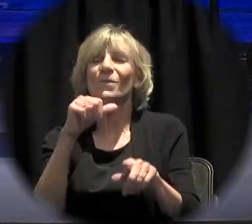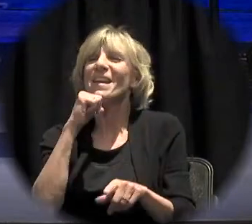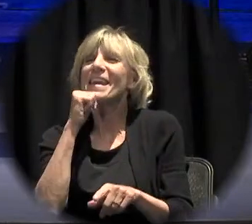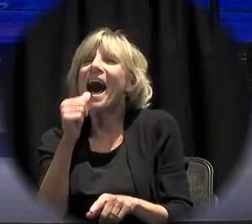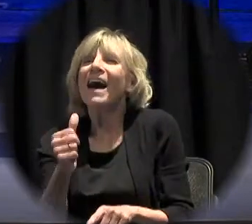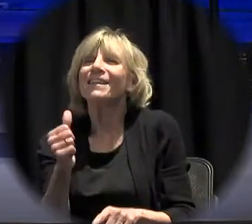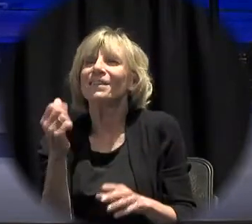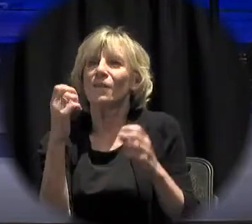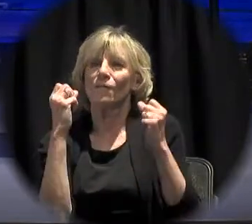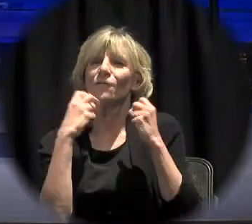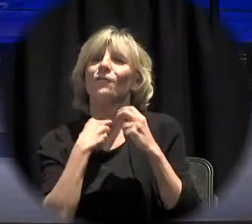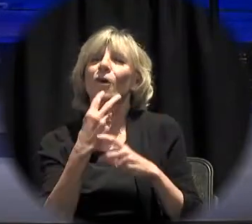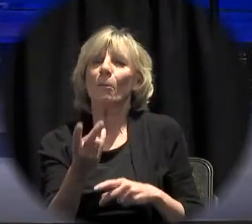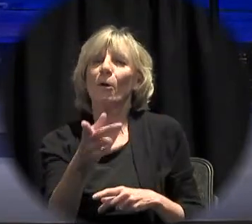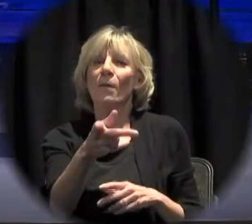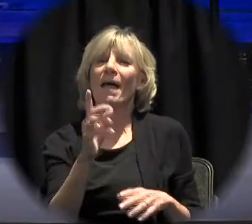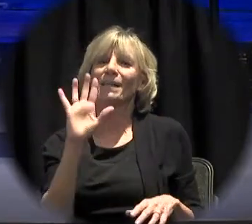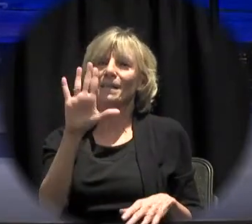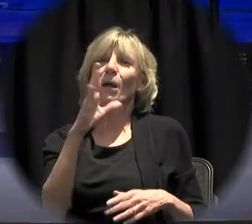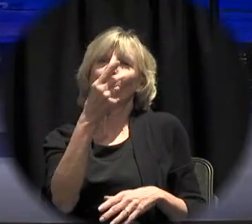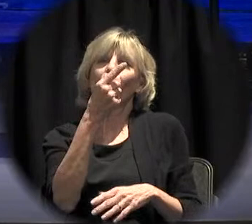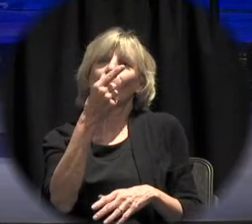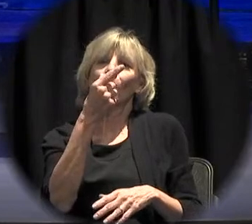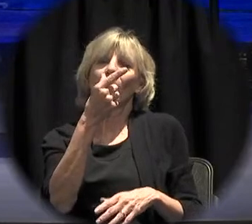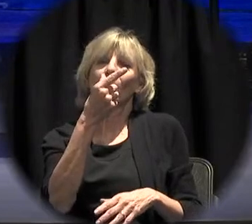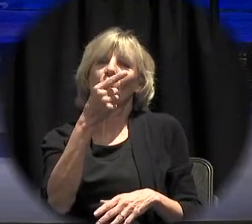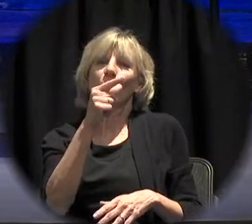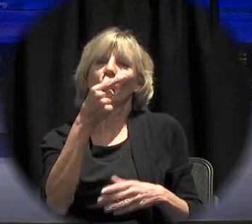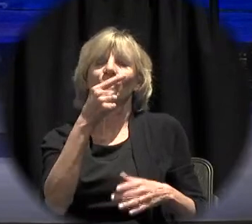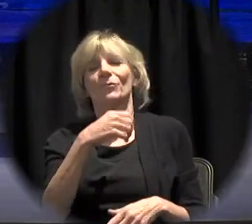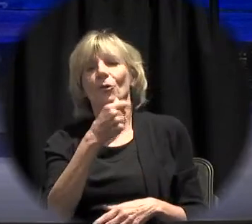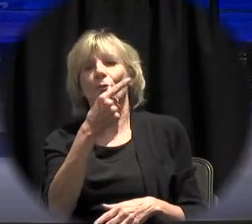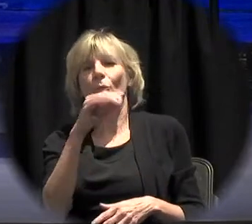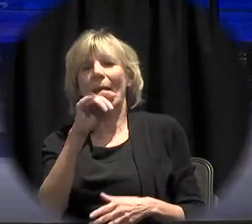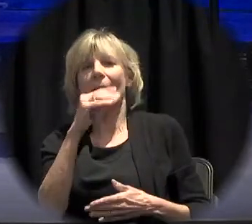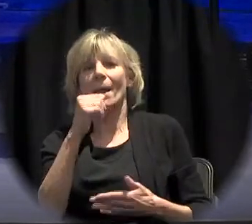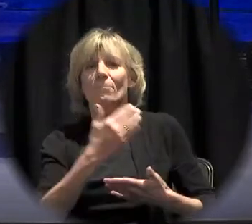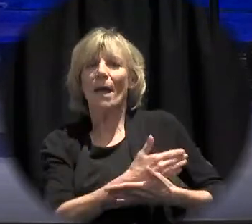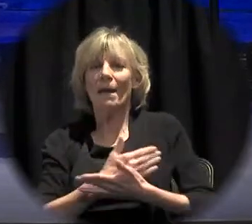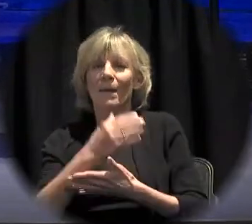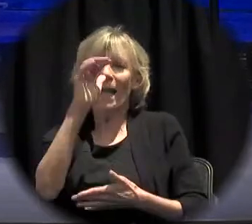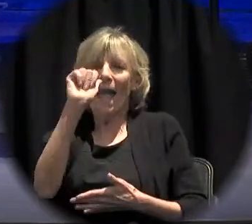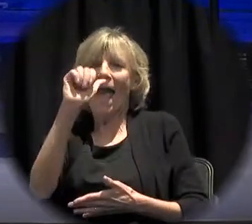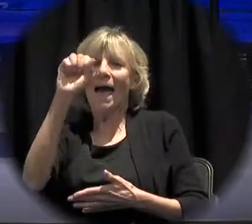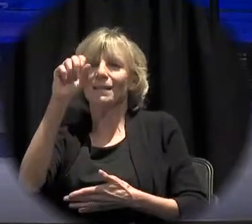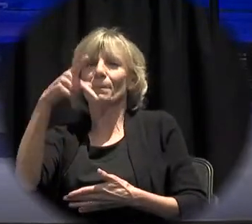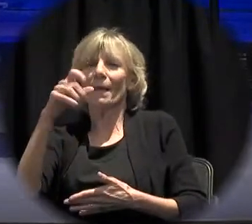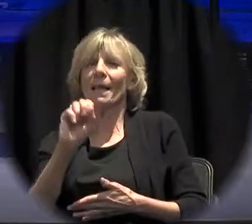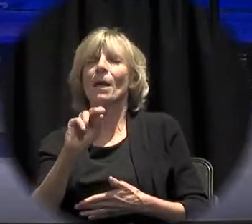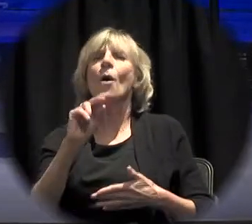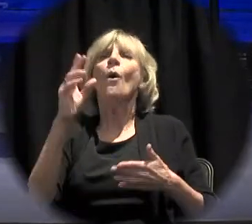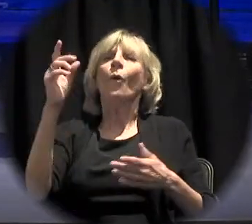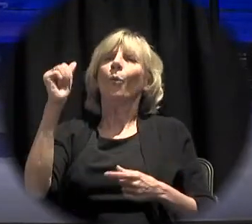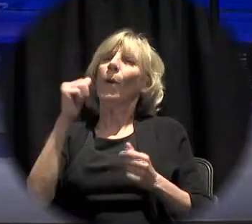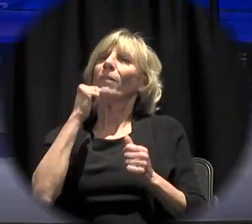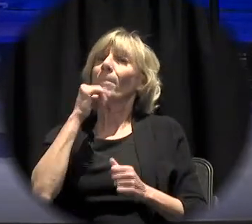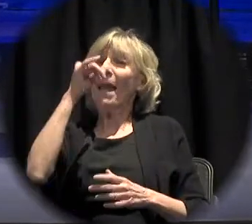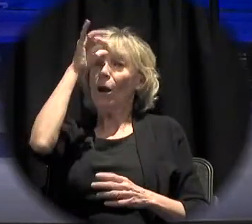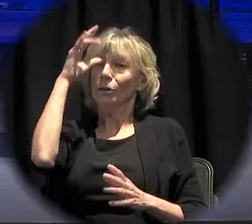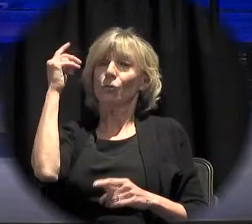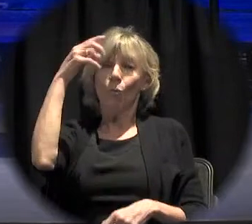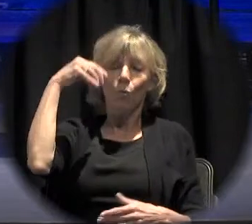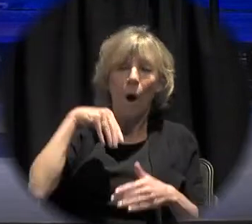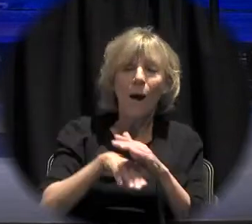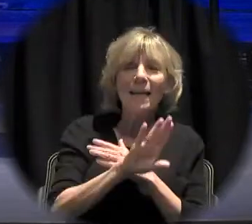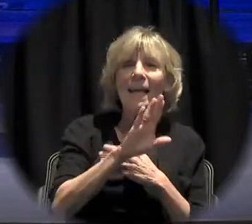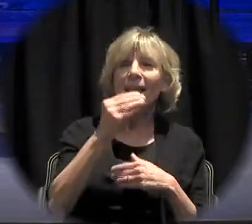and Carissa with their baby Aspen. They'll walk in the door and, "Hi, Aspen!" And Aspen's face just lights up.